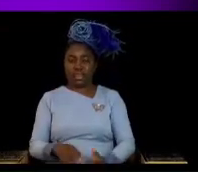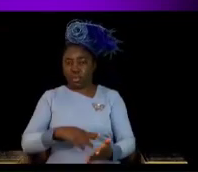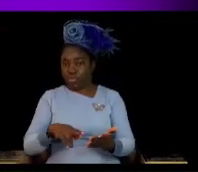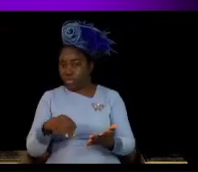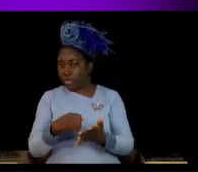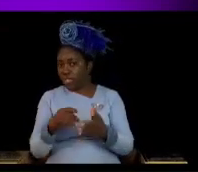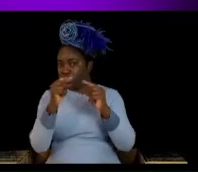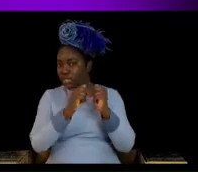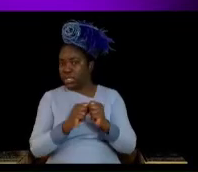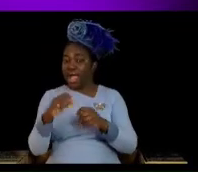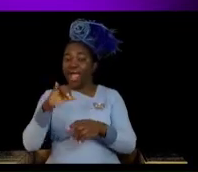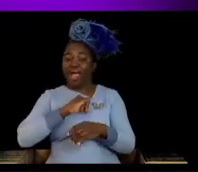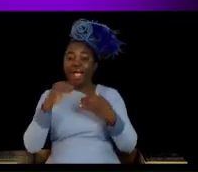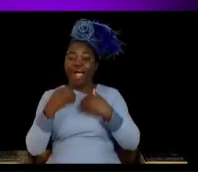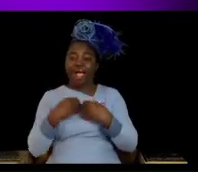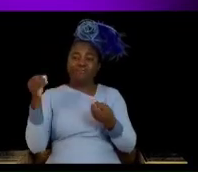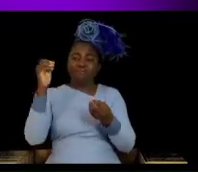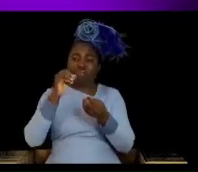nisin.